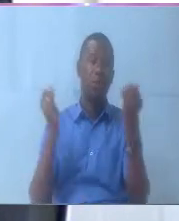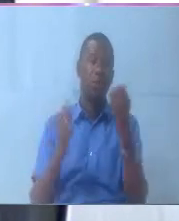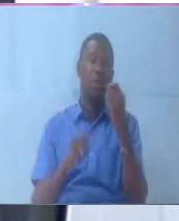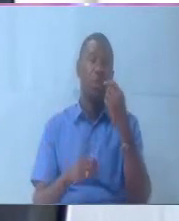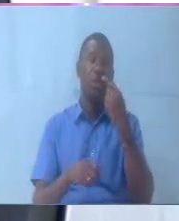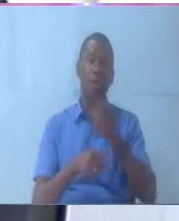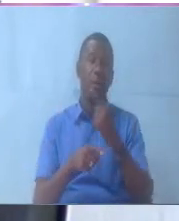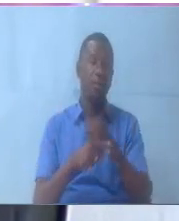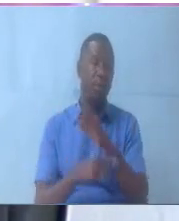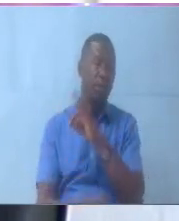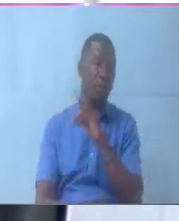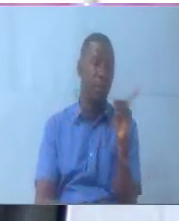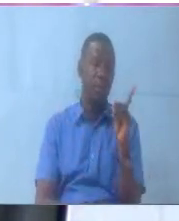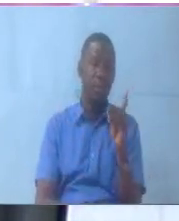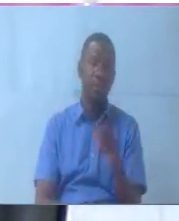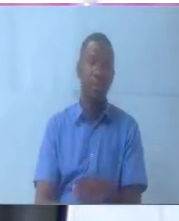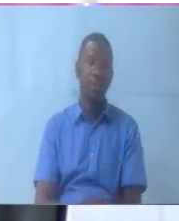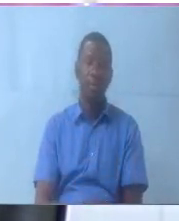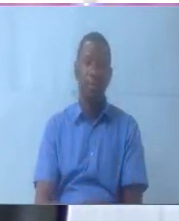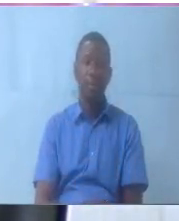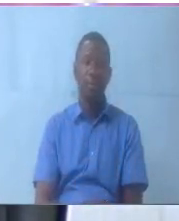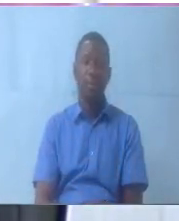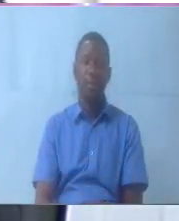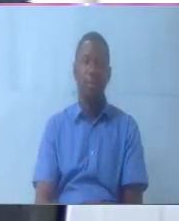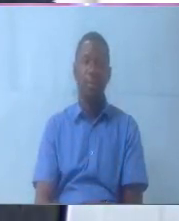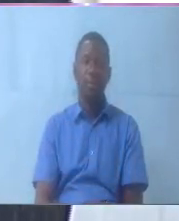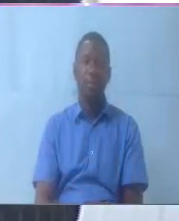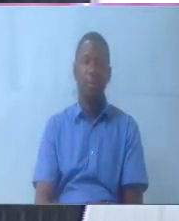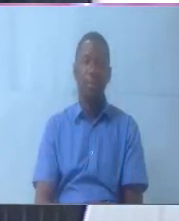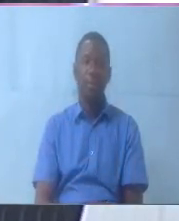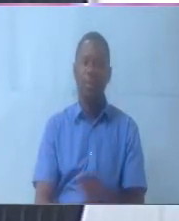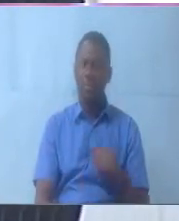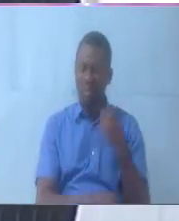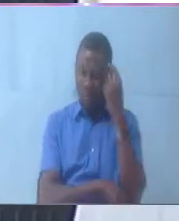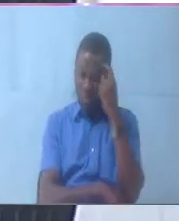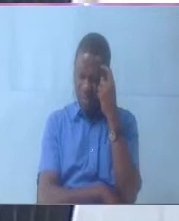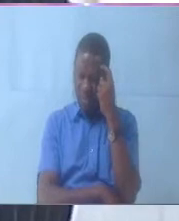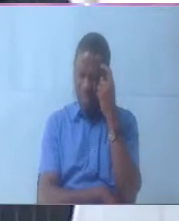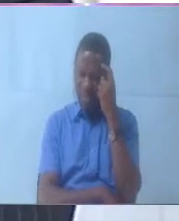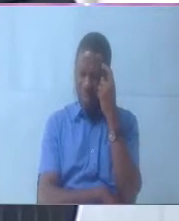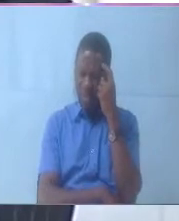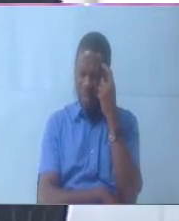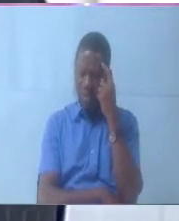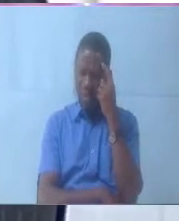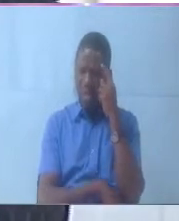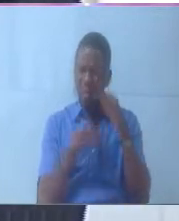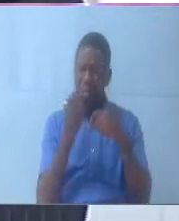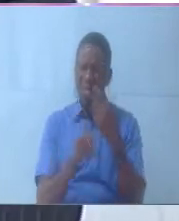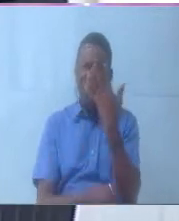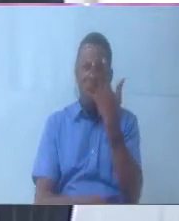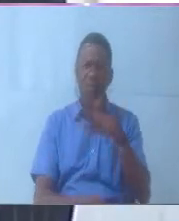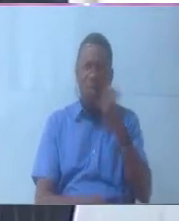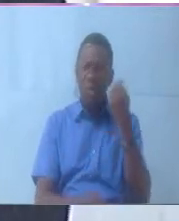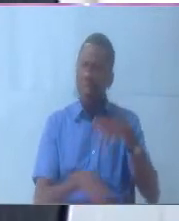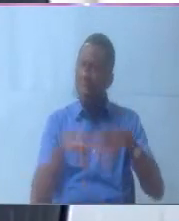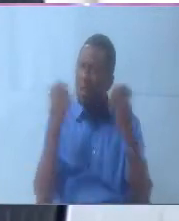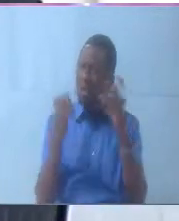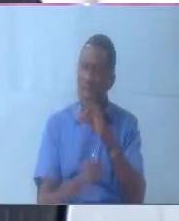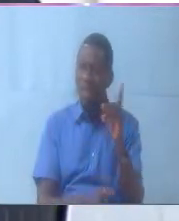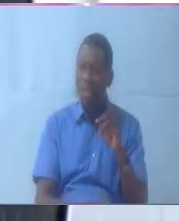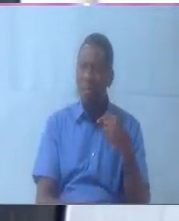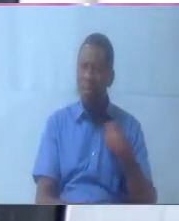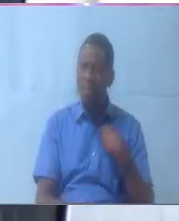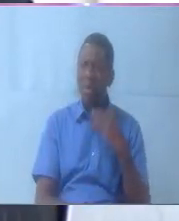dalasi wuli kemelulu. I was wondering, $500,000, what offense have I committed? Mbemira kan dalasi wuli kemelulu ngamun kuja